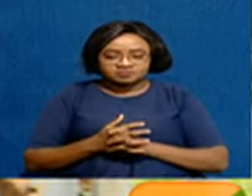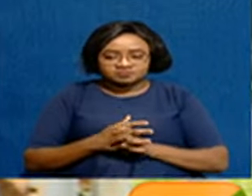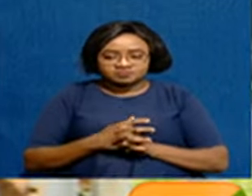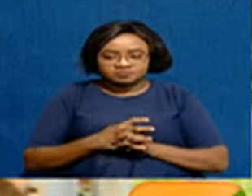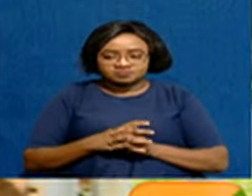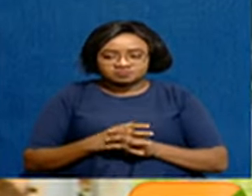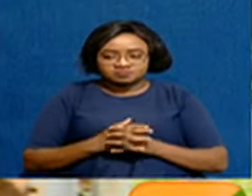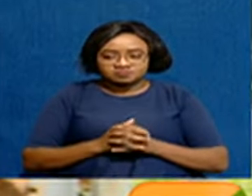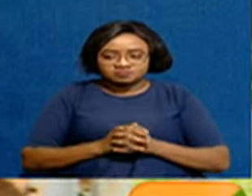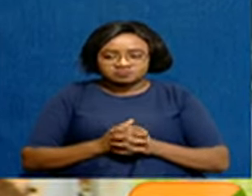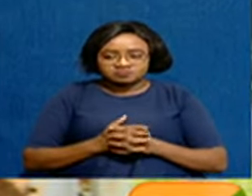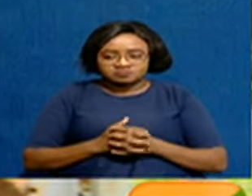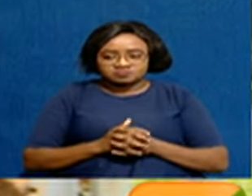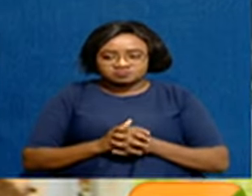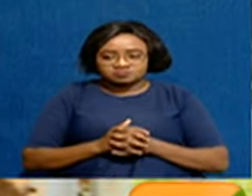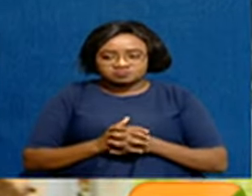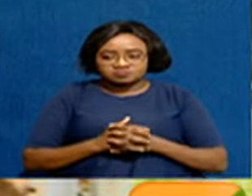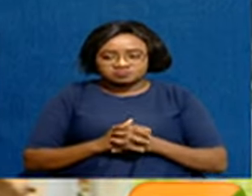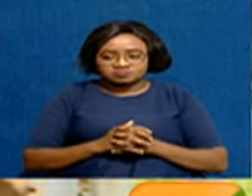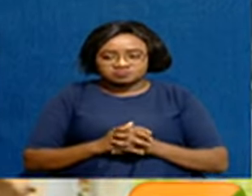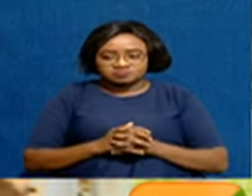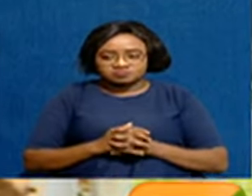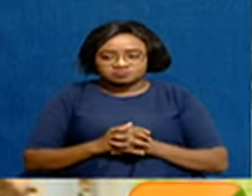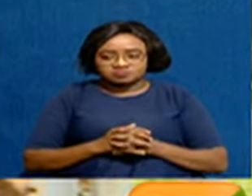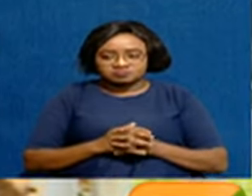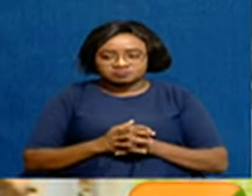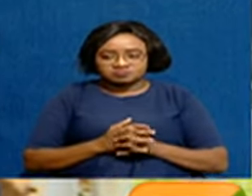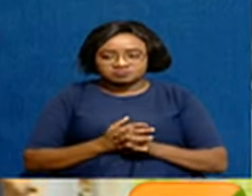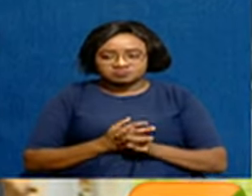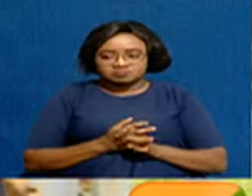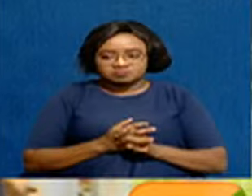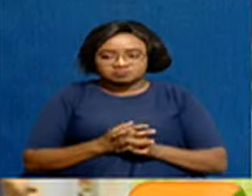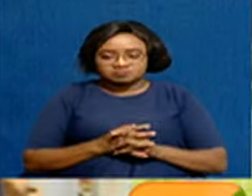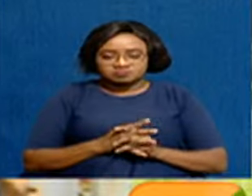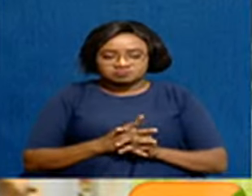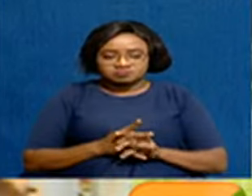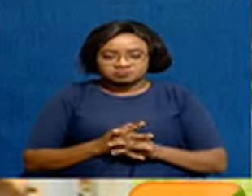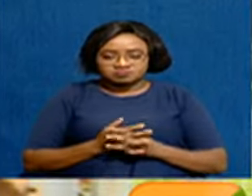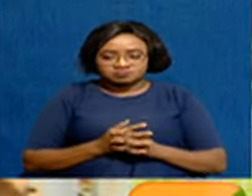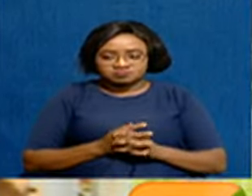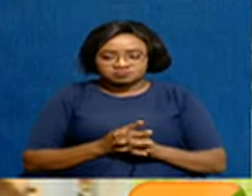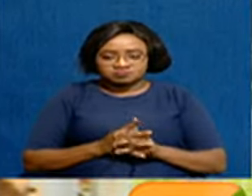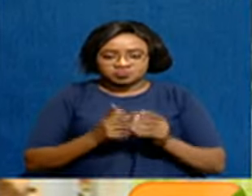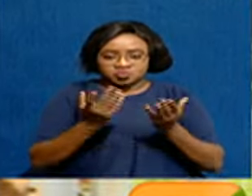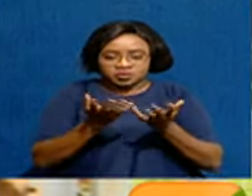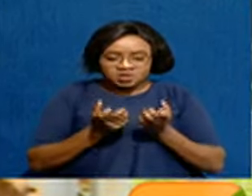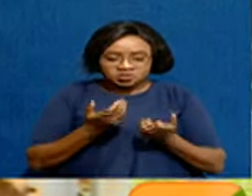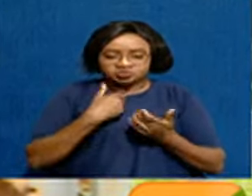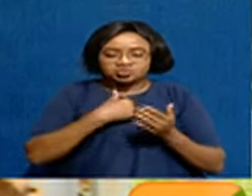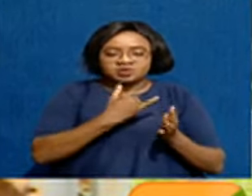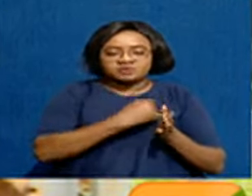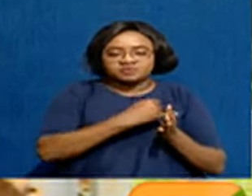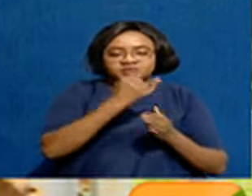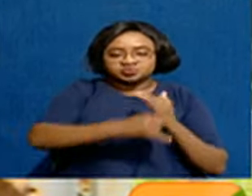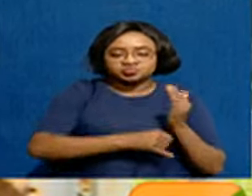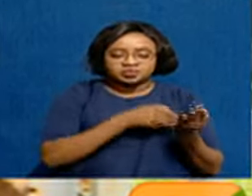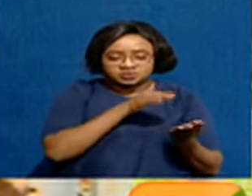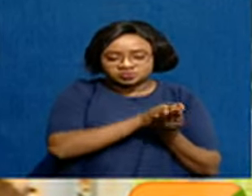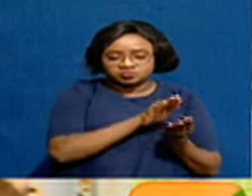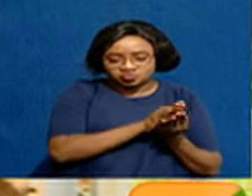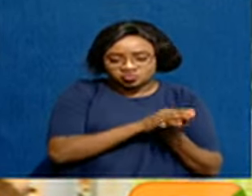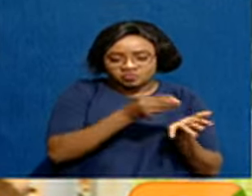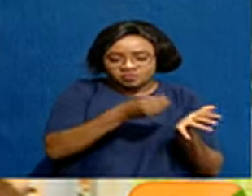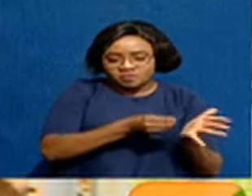Some of these criteria revolve around having a reserve cover of about 4.1